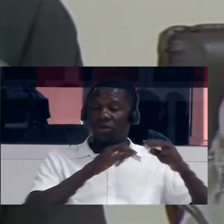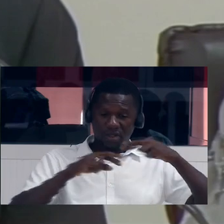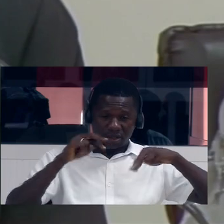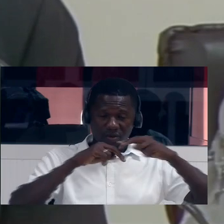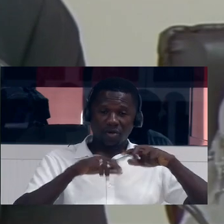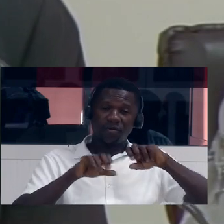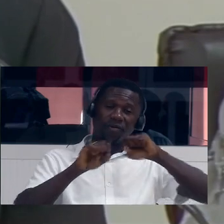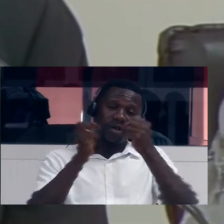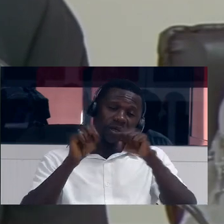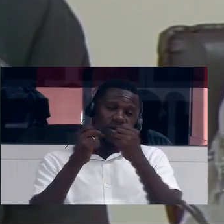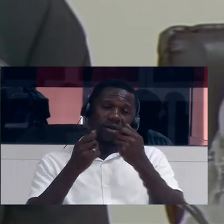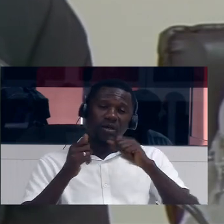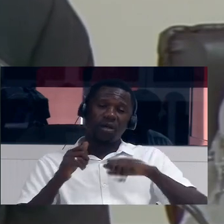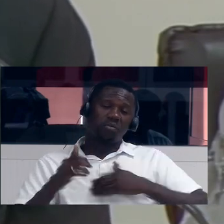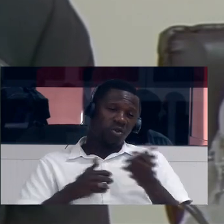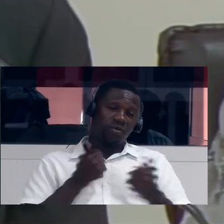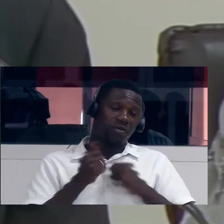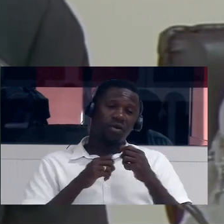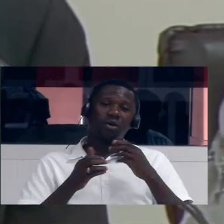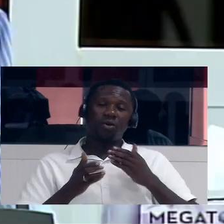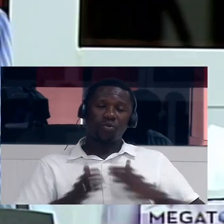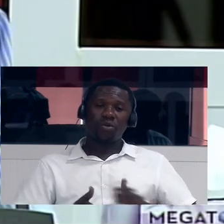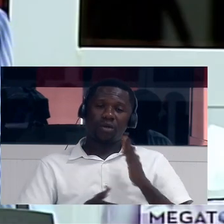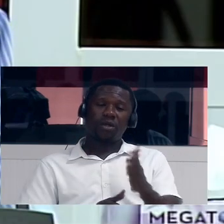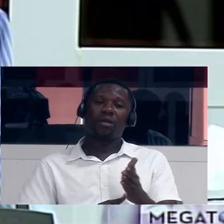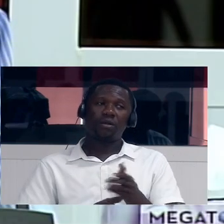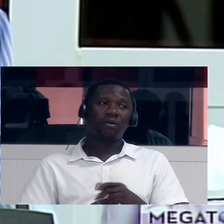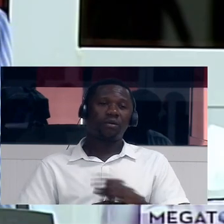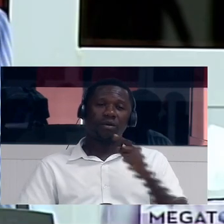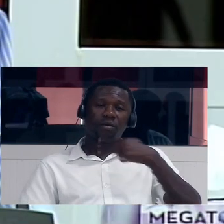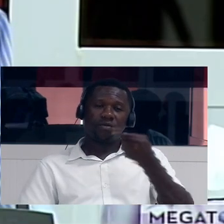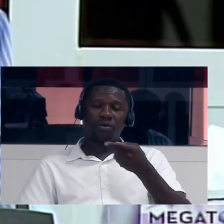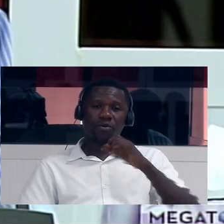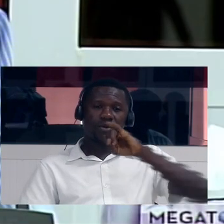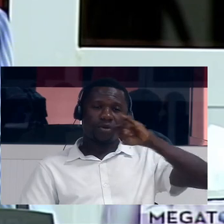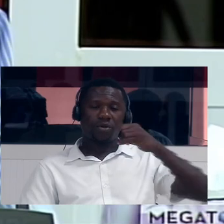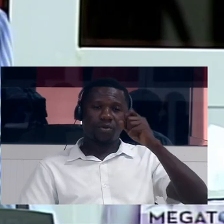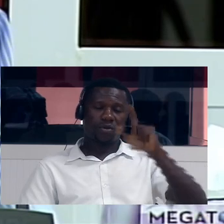of violations and abuses of human rights from July